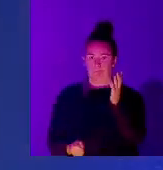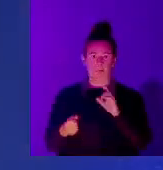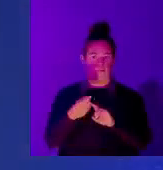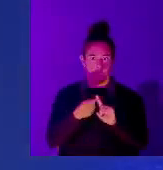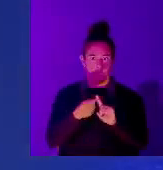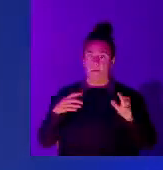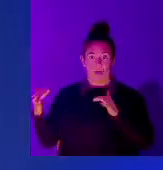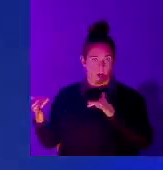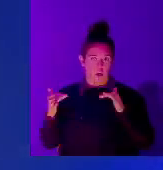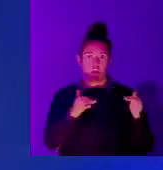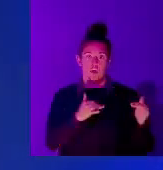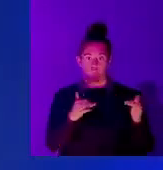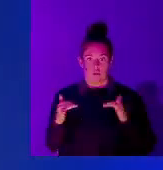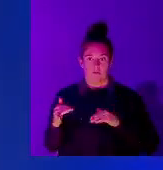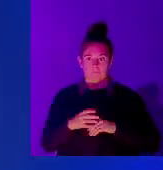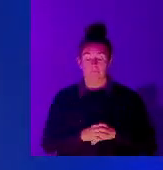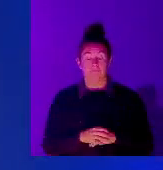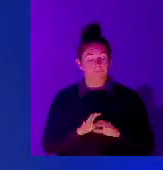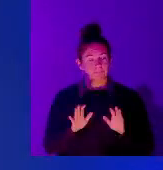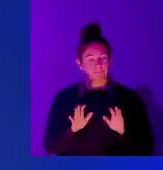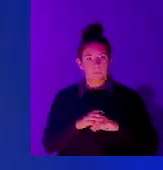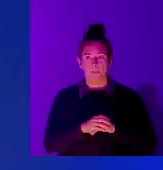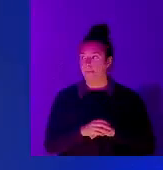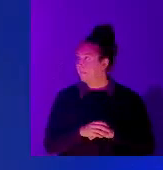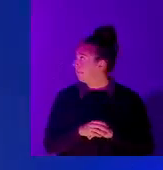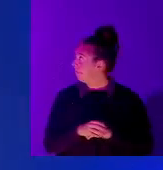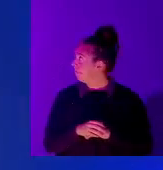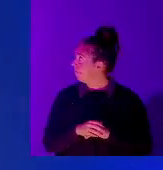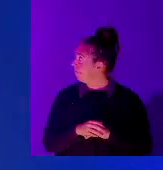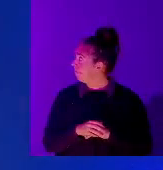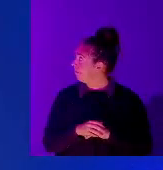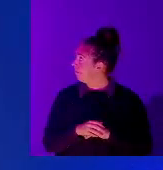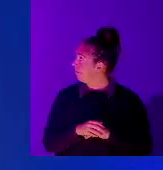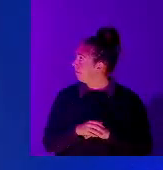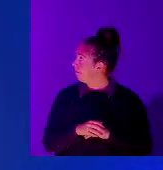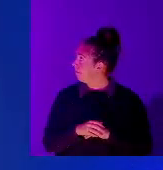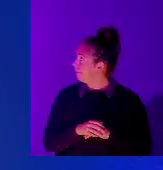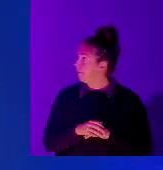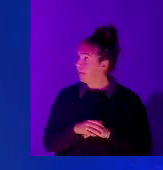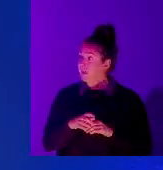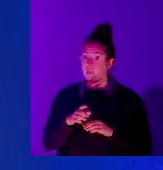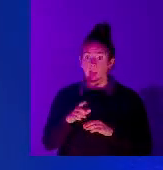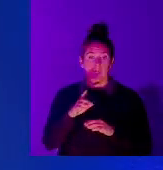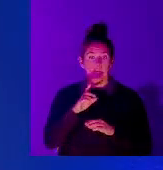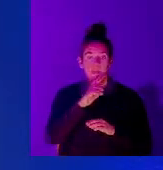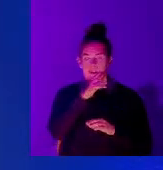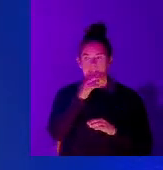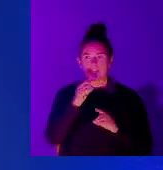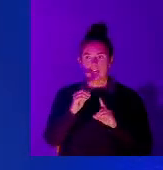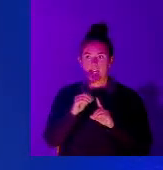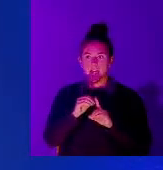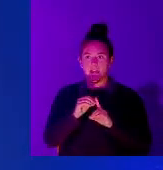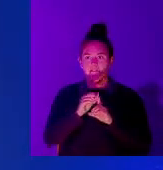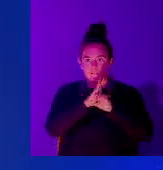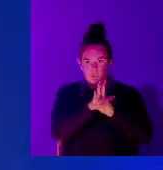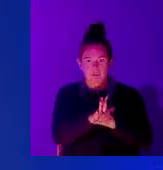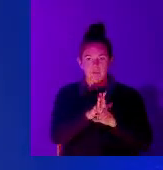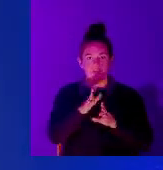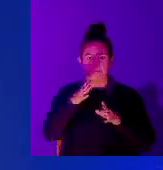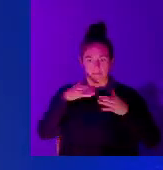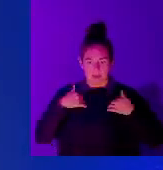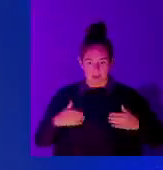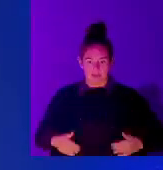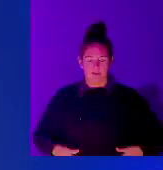It is the very influence and effect of mankind's sin and sinfulness which makes any one person or group